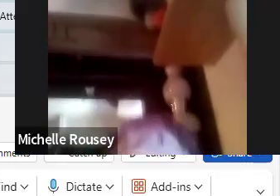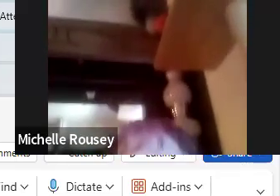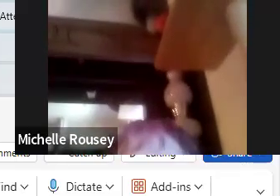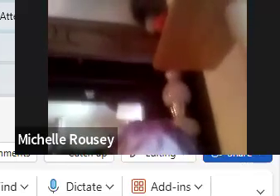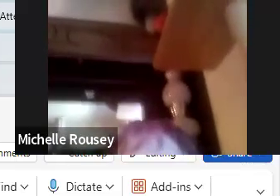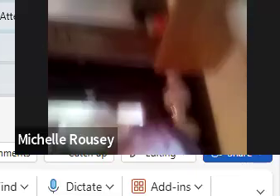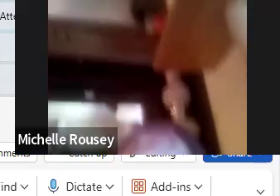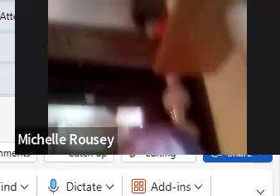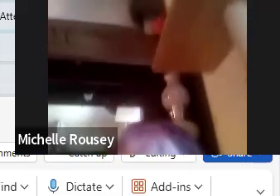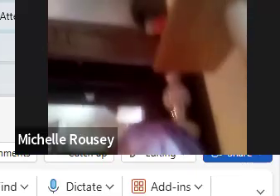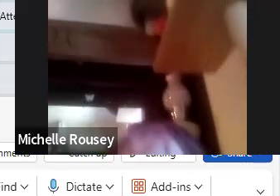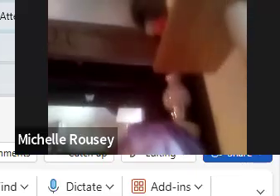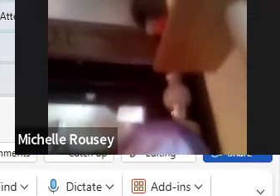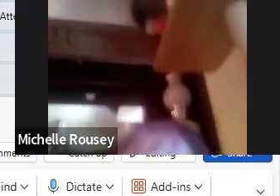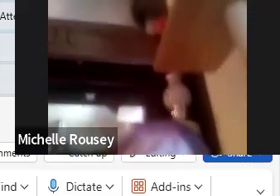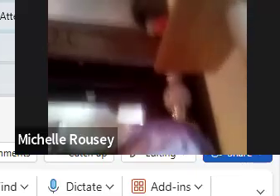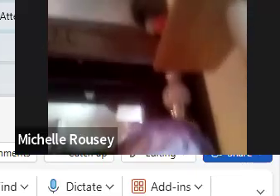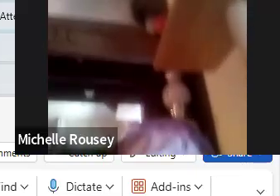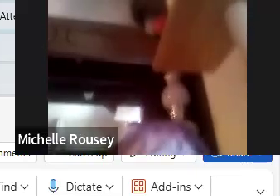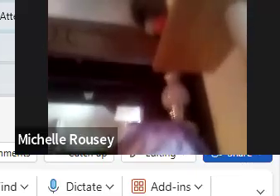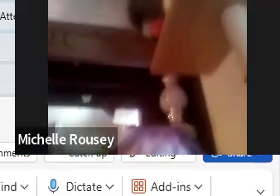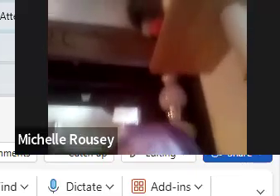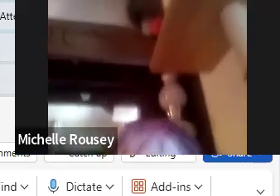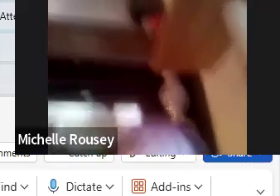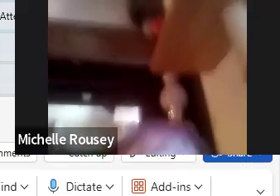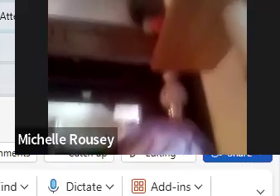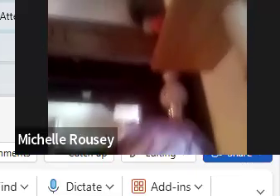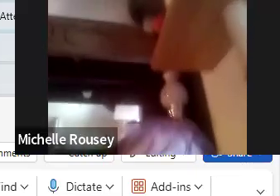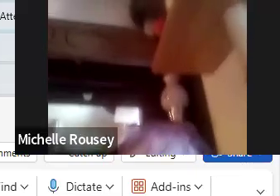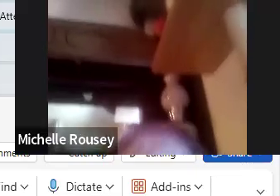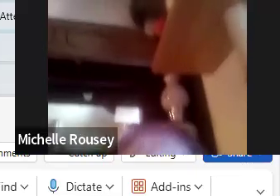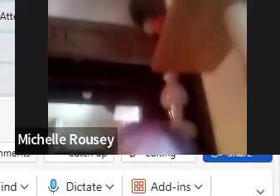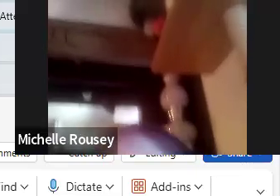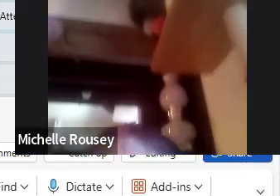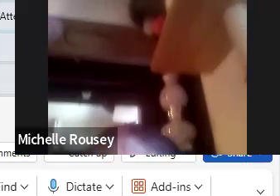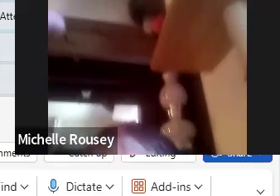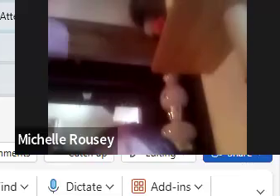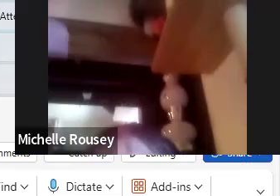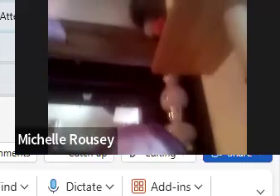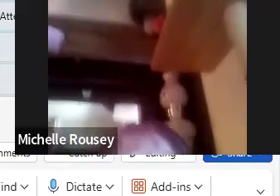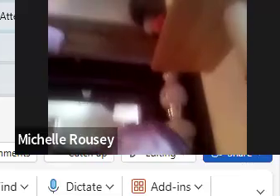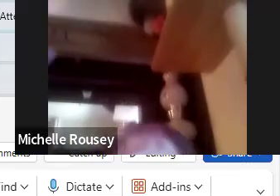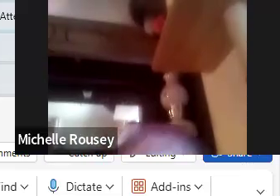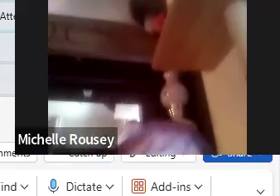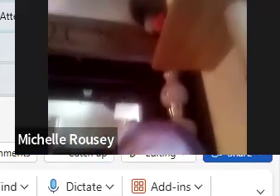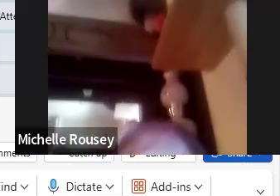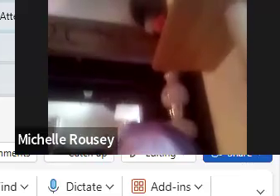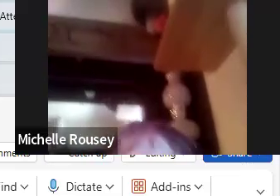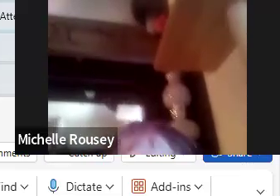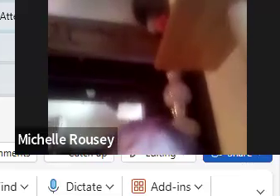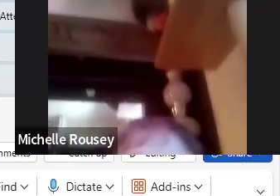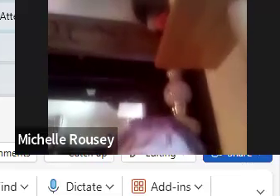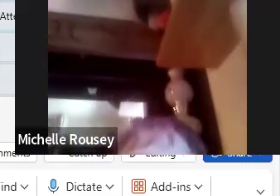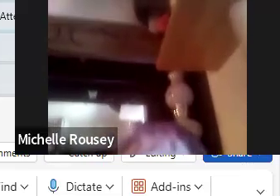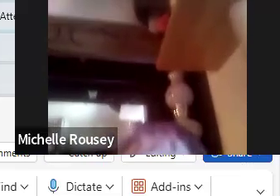that expectation from them throughout. So if we want something midpoint in the middle